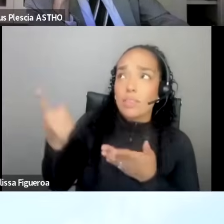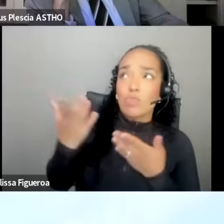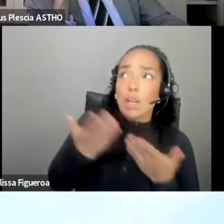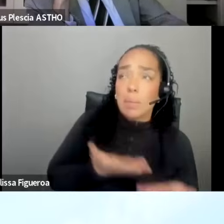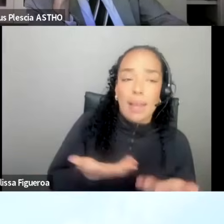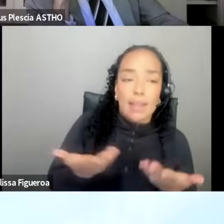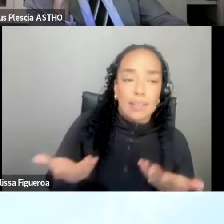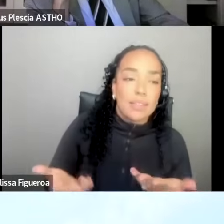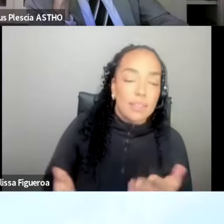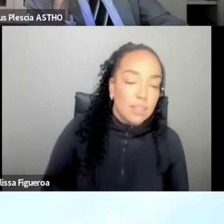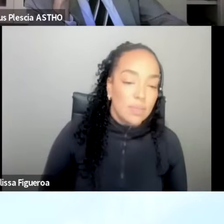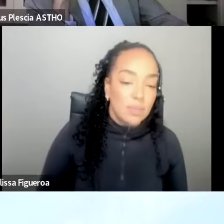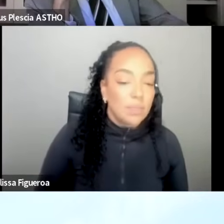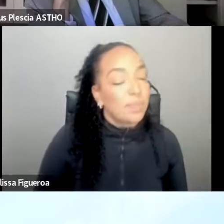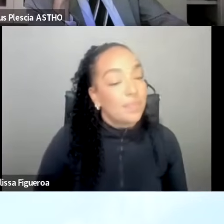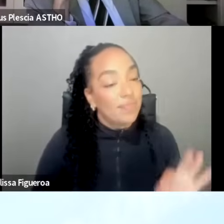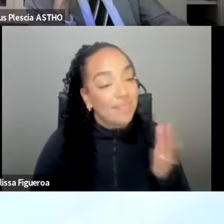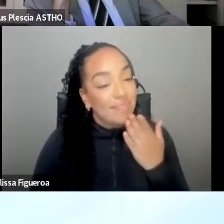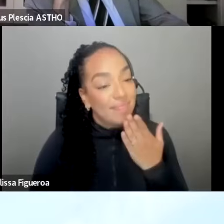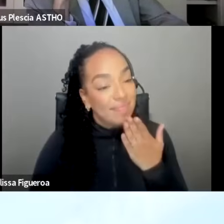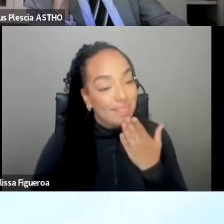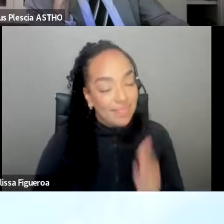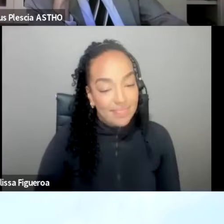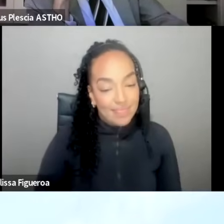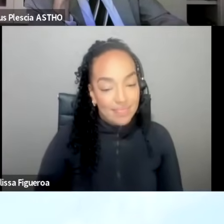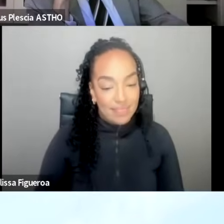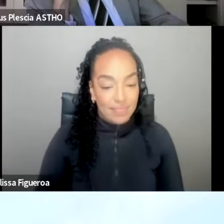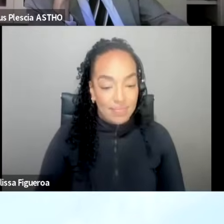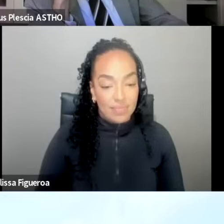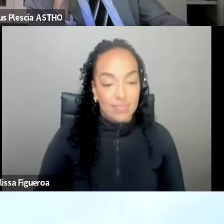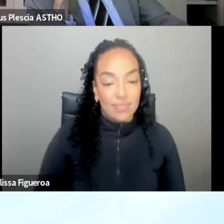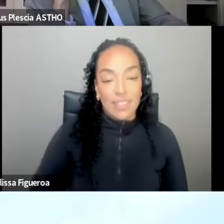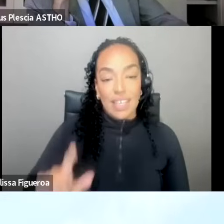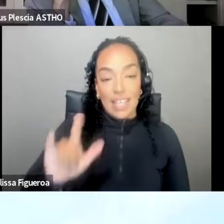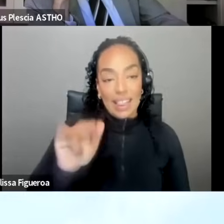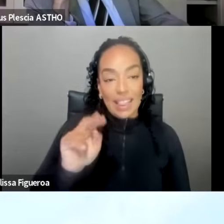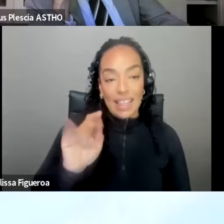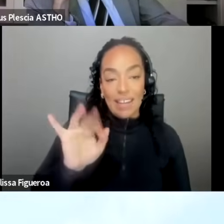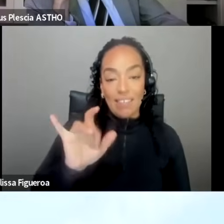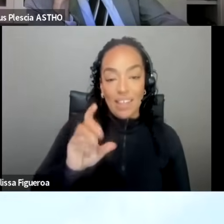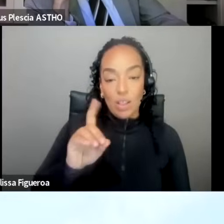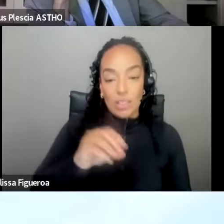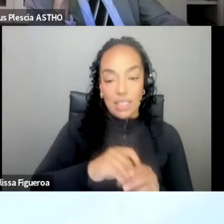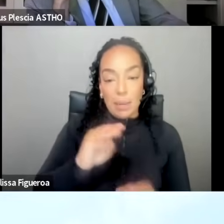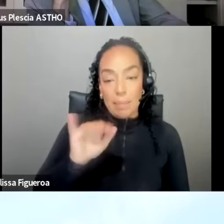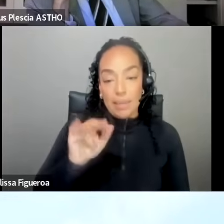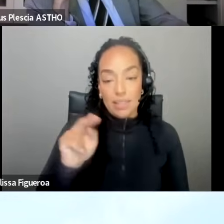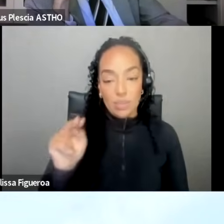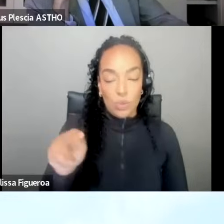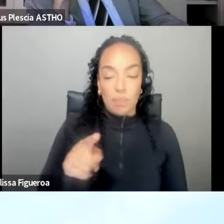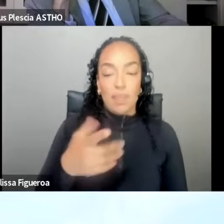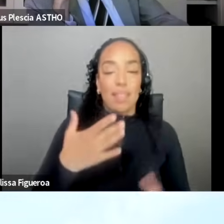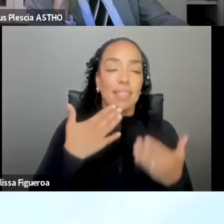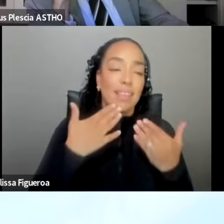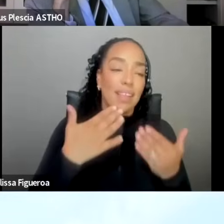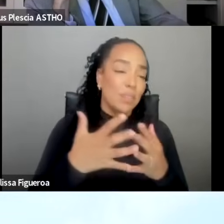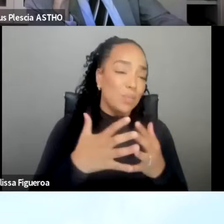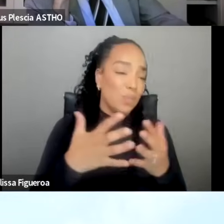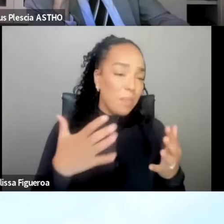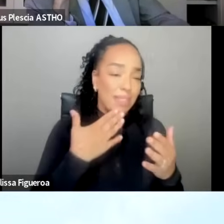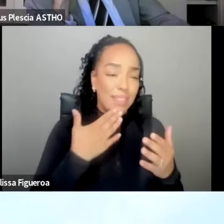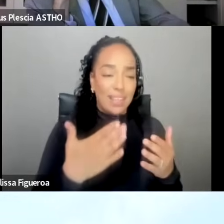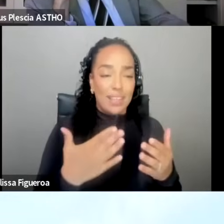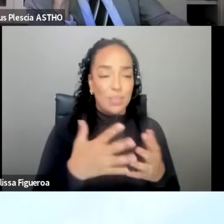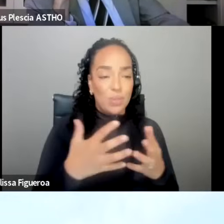Yeah, thank you. Thank you. Dr. Linfield, Minnesota. Thank you so much. Thank you so much,